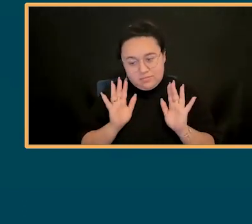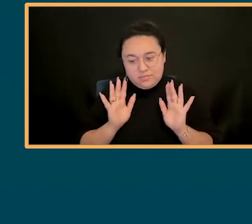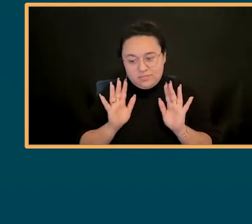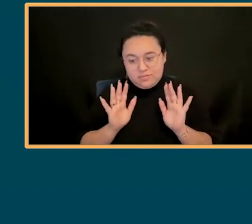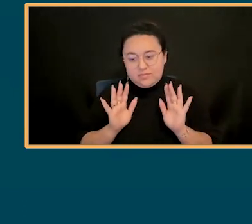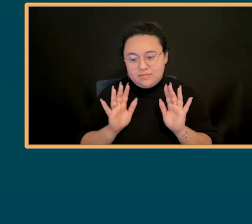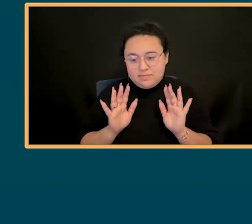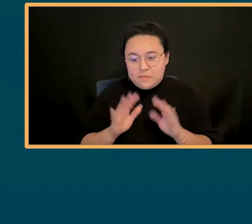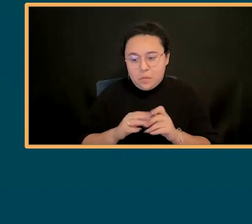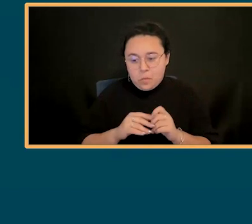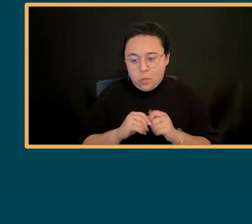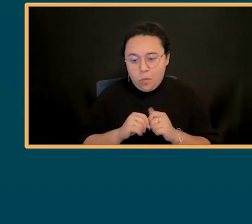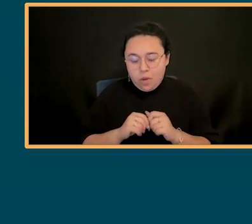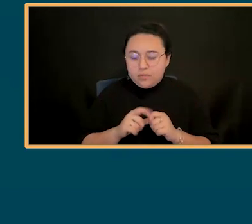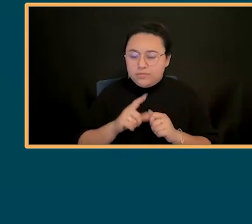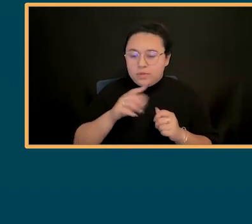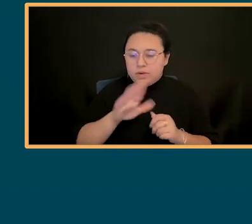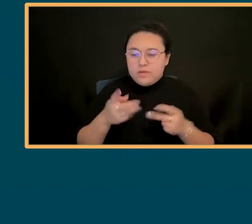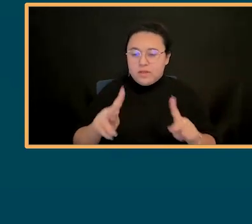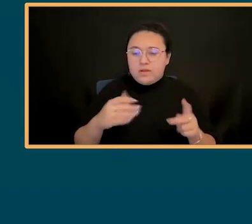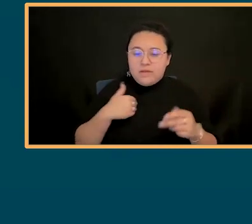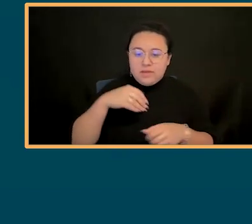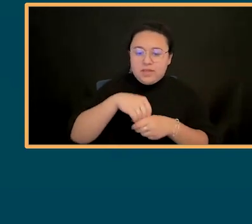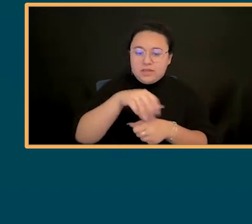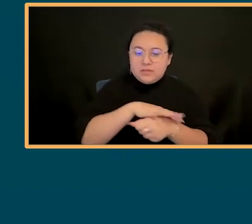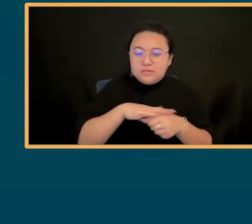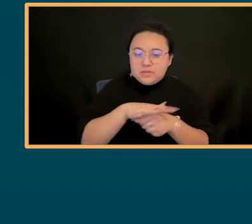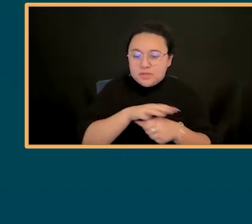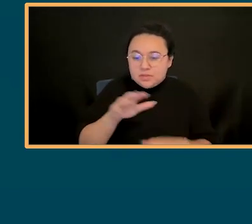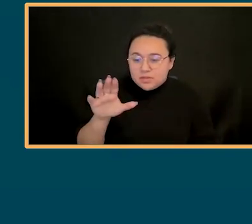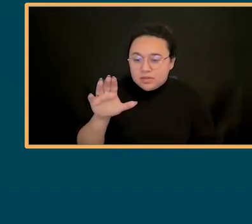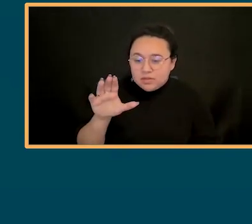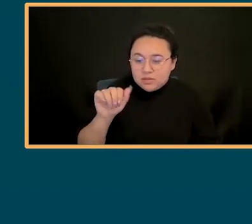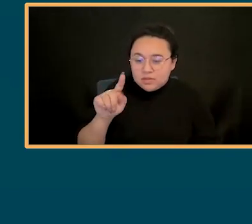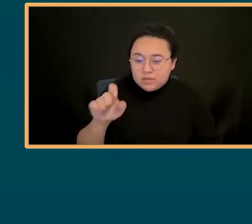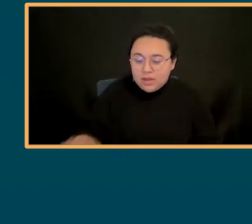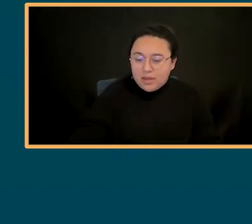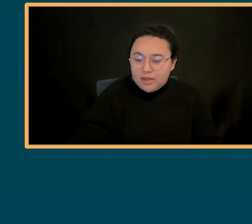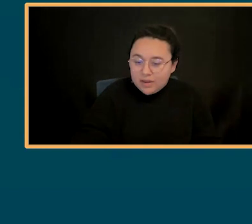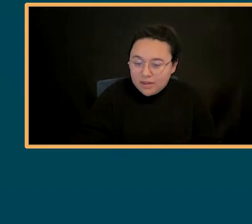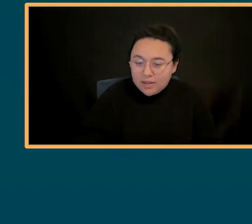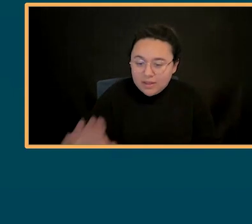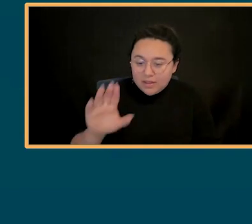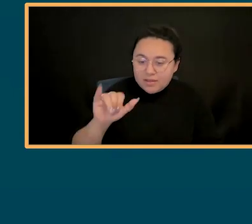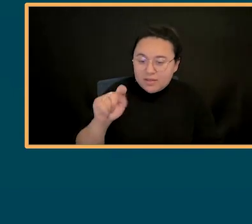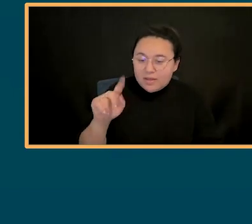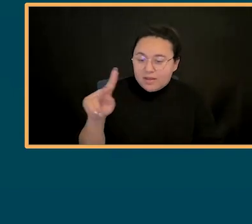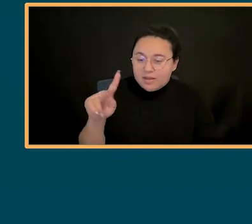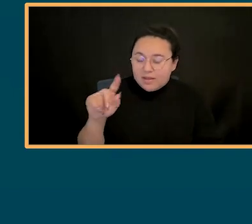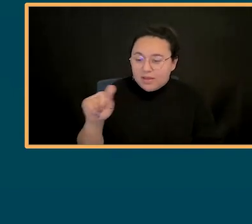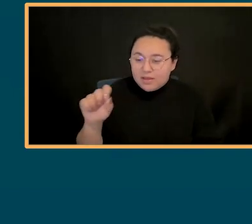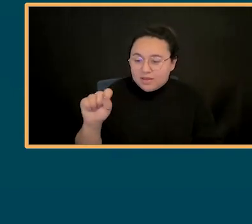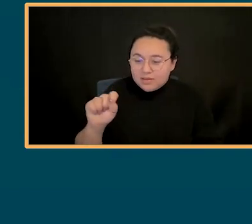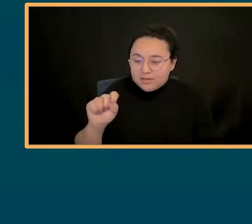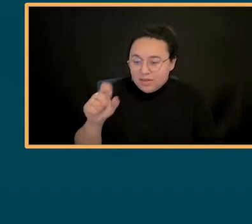never allowed to have things in the space. Is that Kate KS? I totally think I follow you on